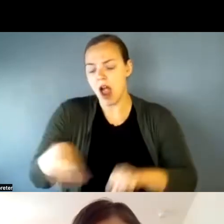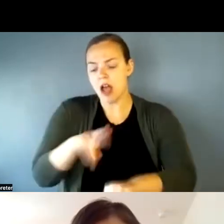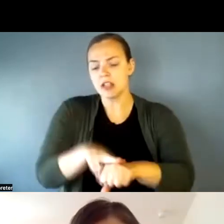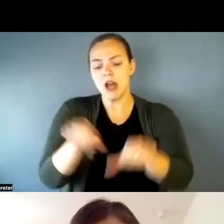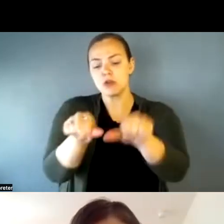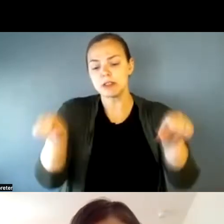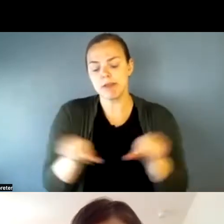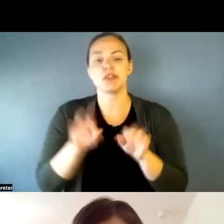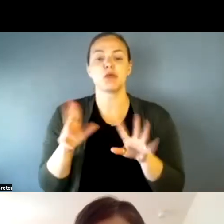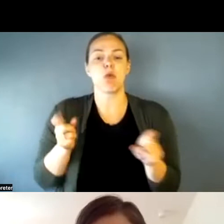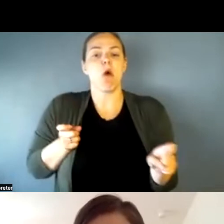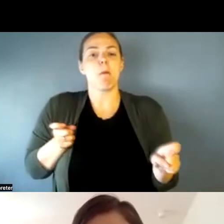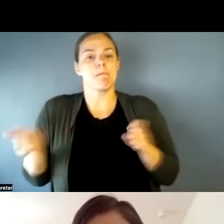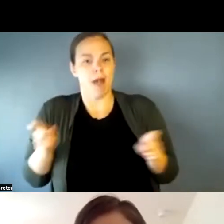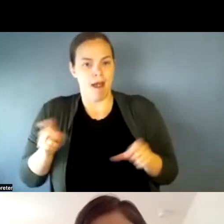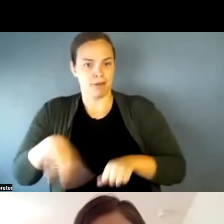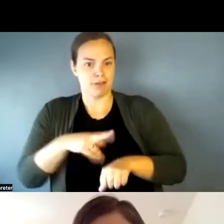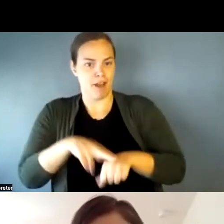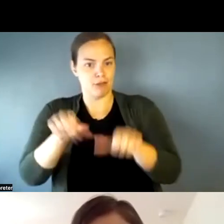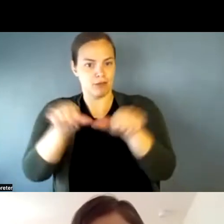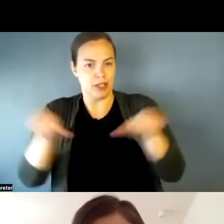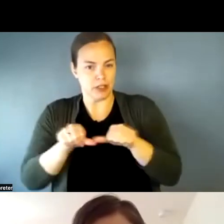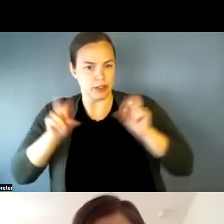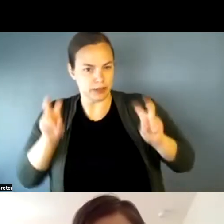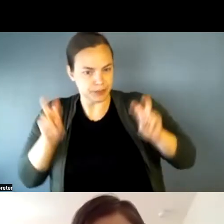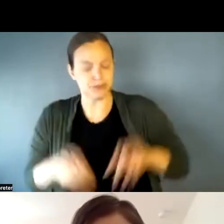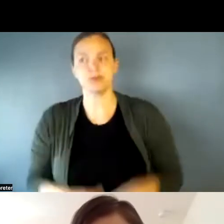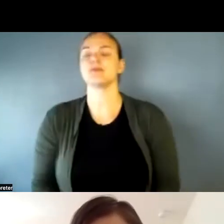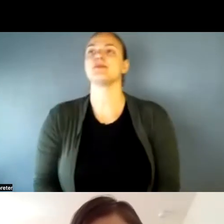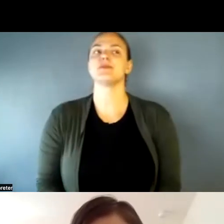natural spaces. And it's interesting to sort of think about